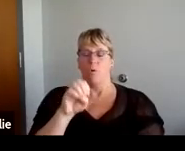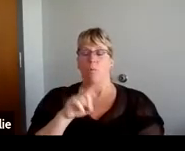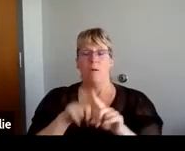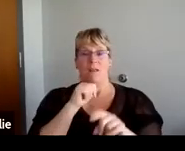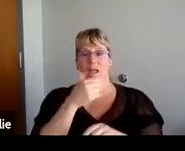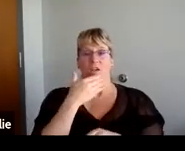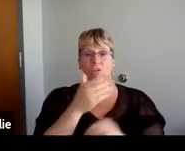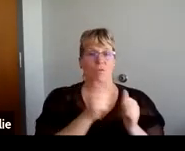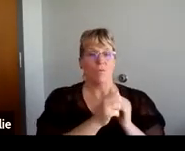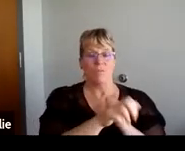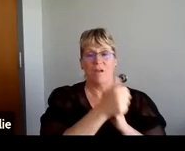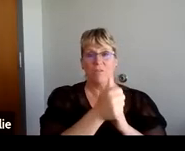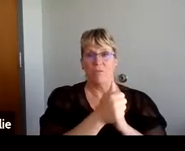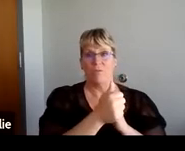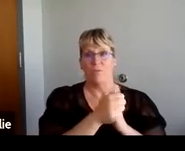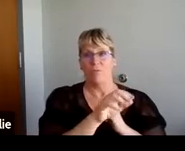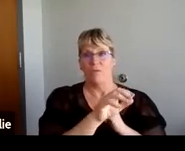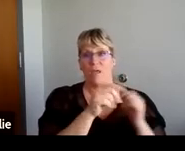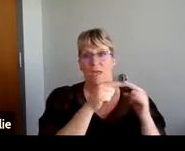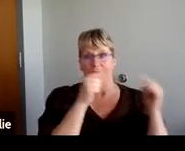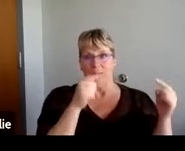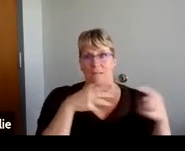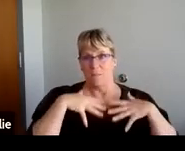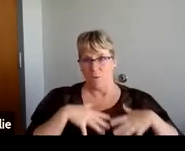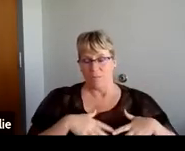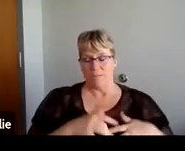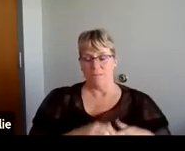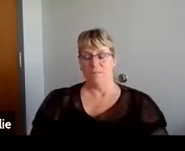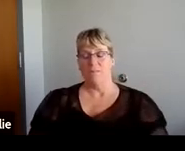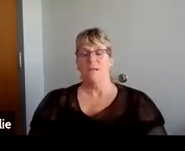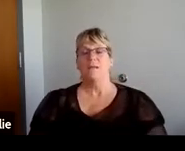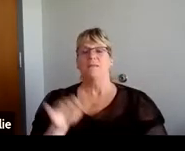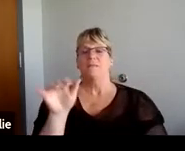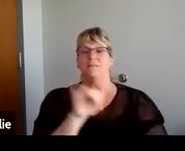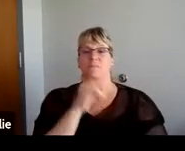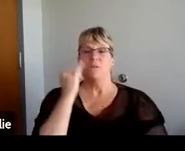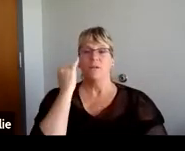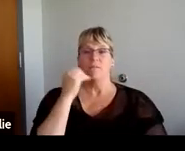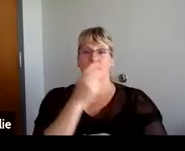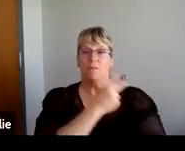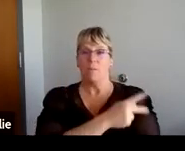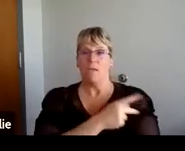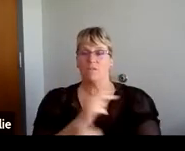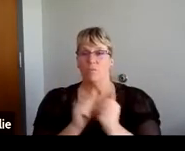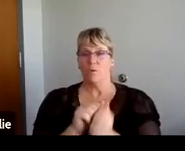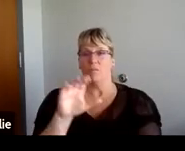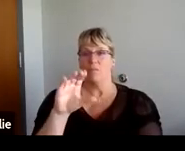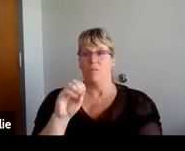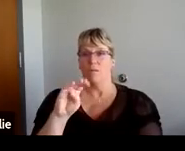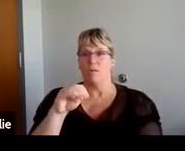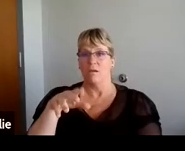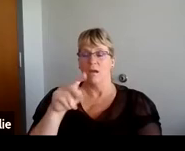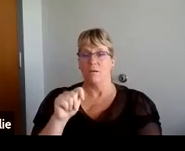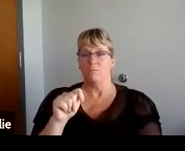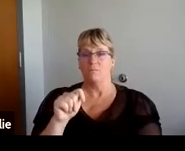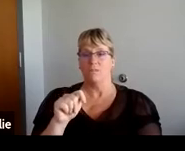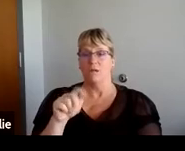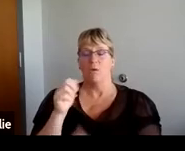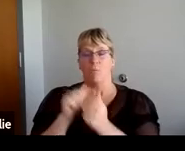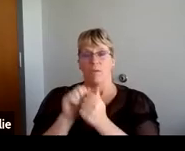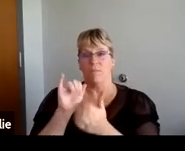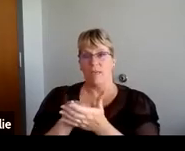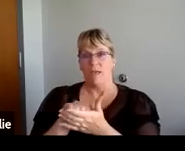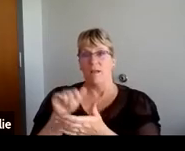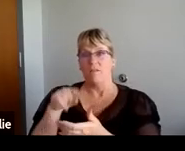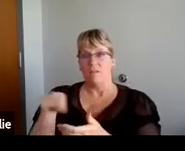other types of antidepressants. And then similarly, if our patient with COMT has that VAL MET, they're going to be more